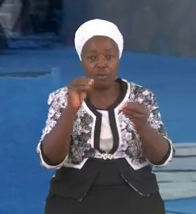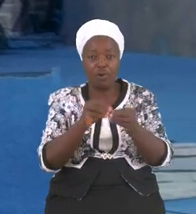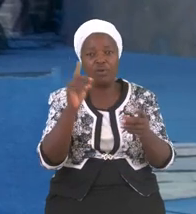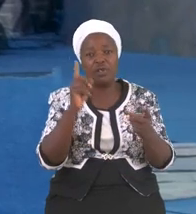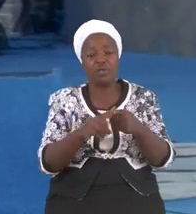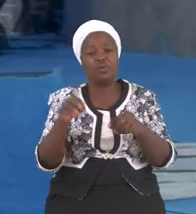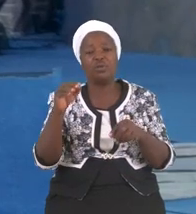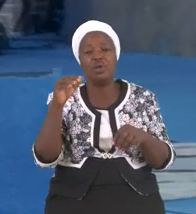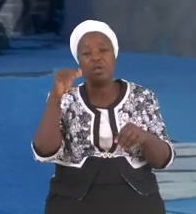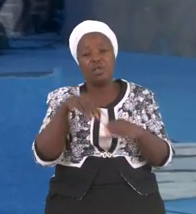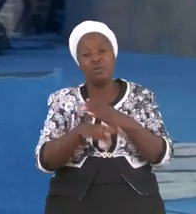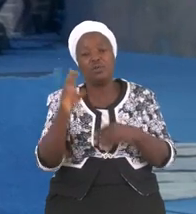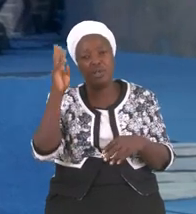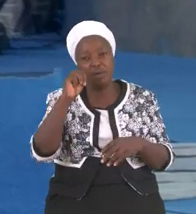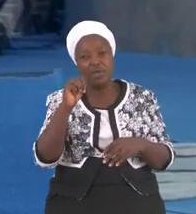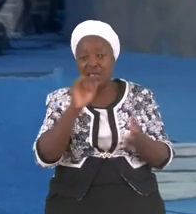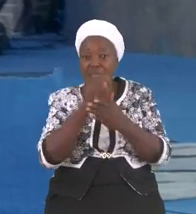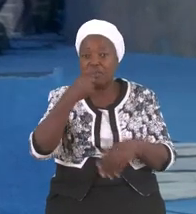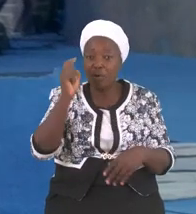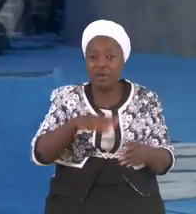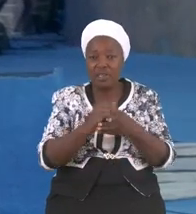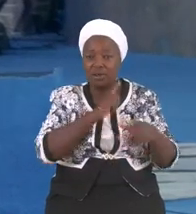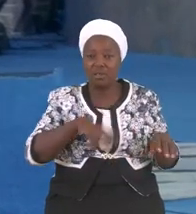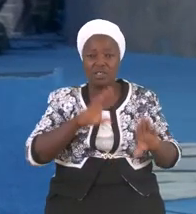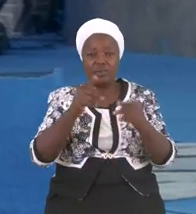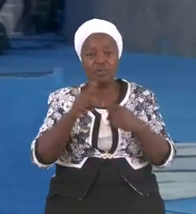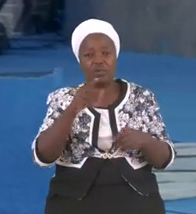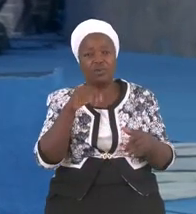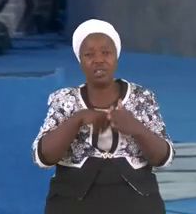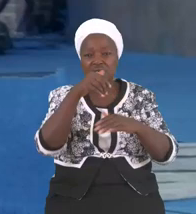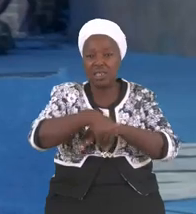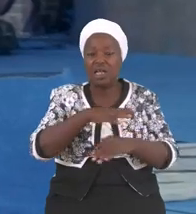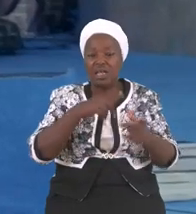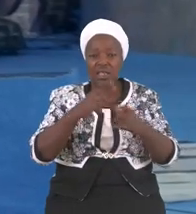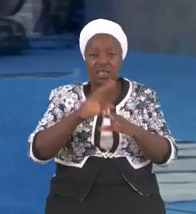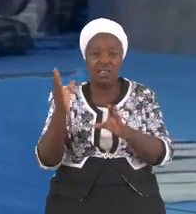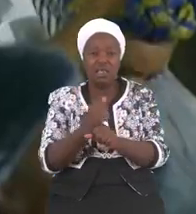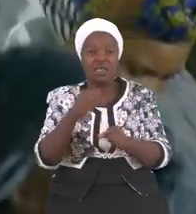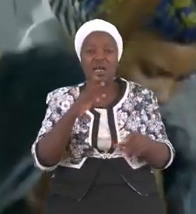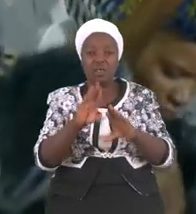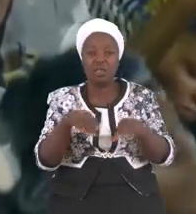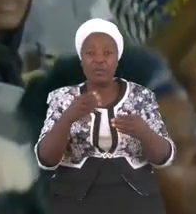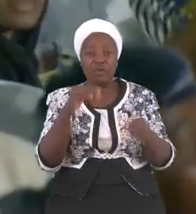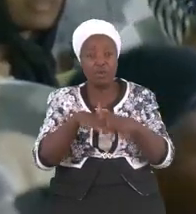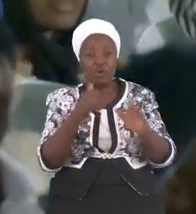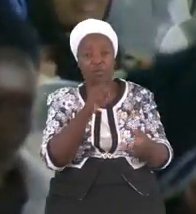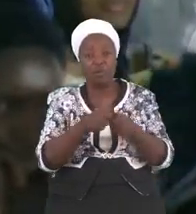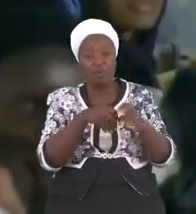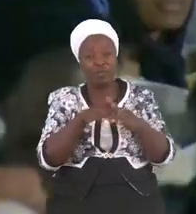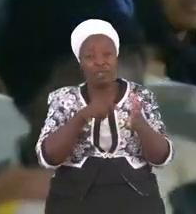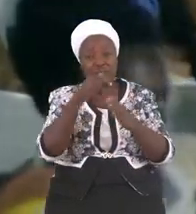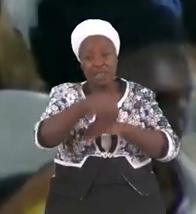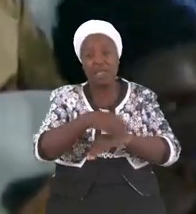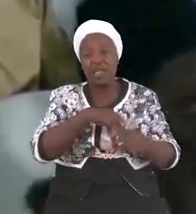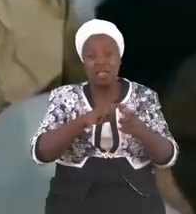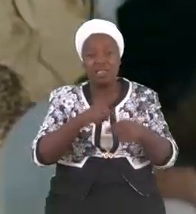is giving to the mountain in your life, the problem in your life, and the Lord is saying, come out of him and come back